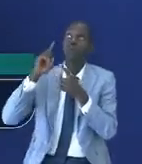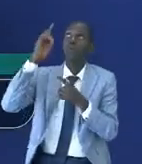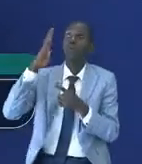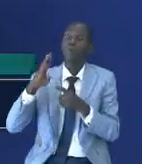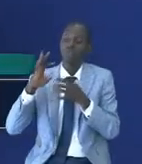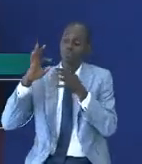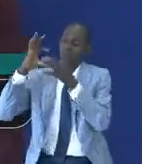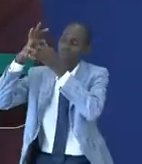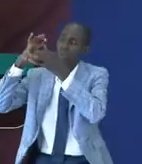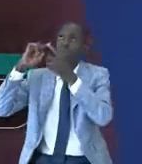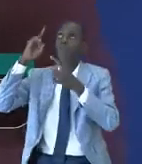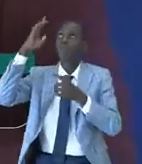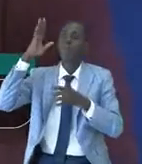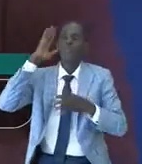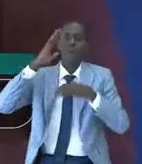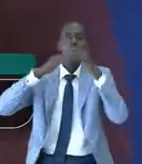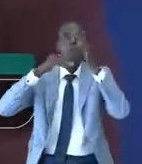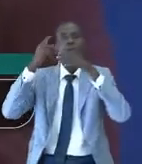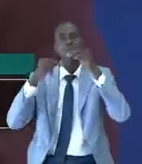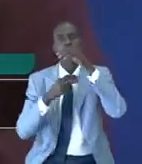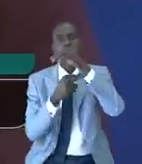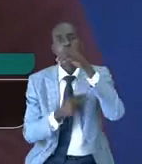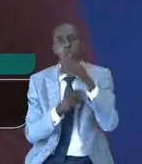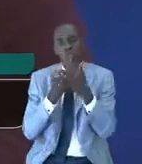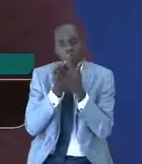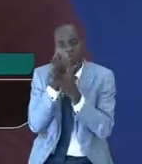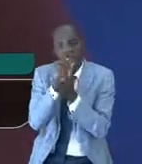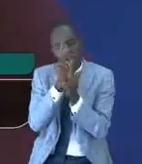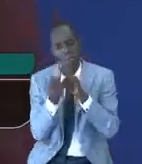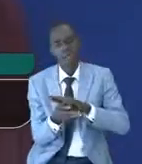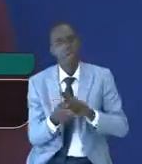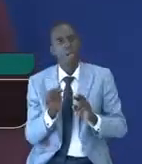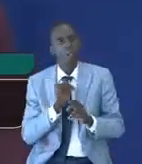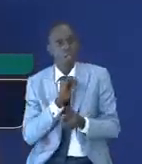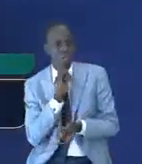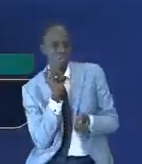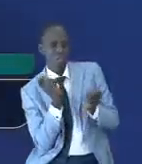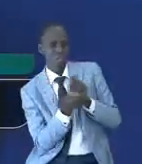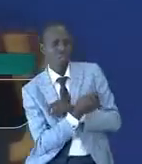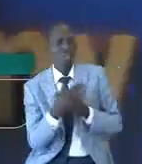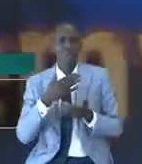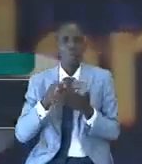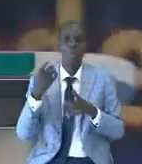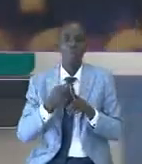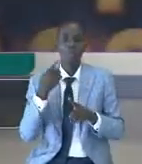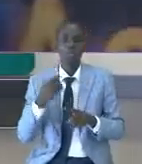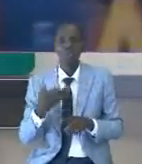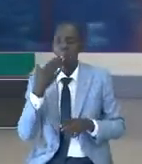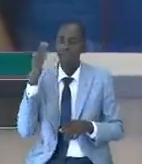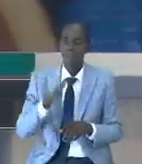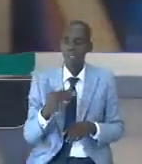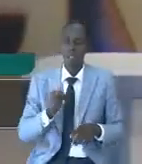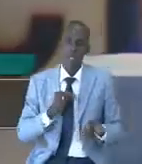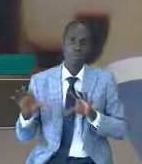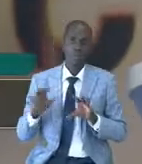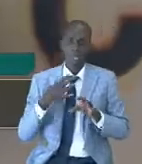will build the bridge by repentance. I turn my back on the things I've been doing. I believe on